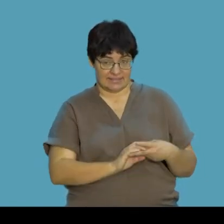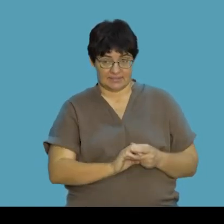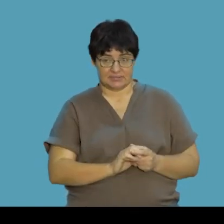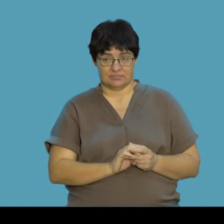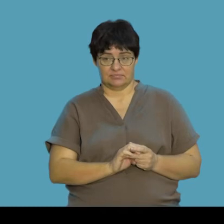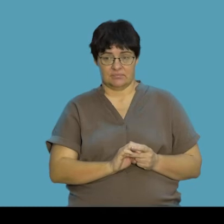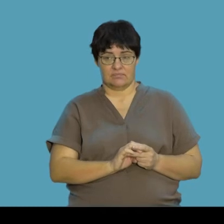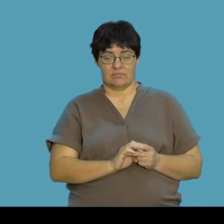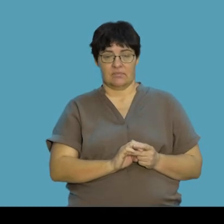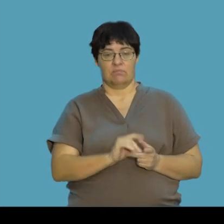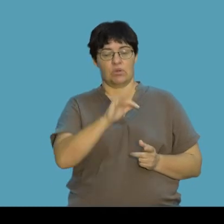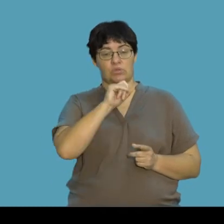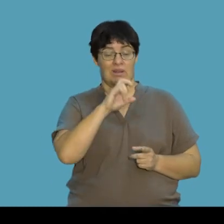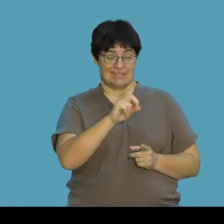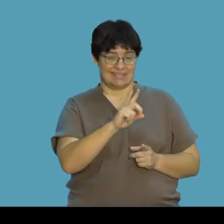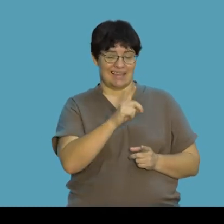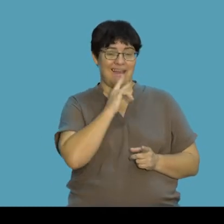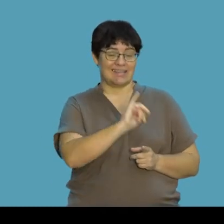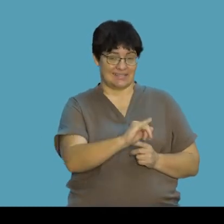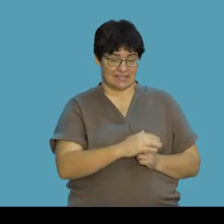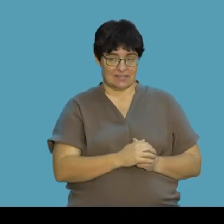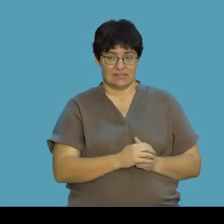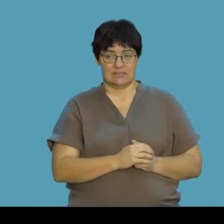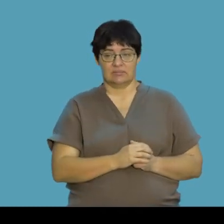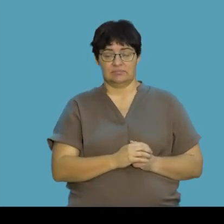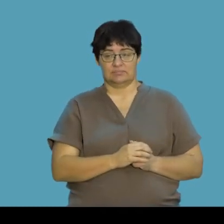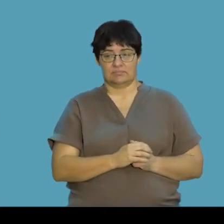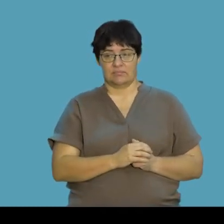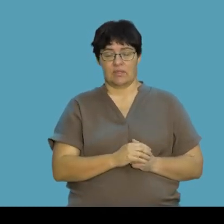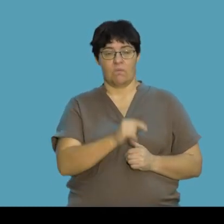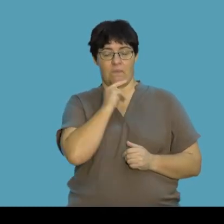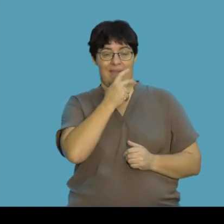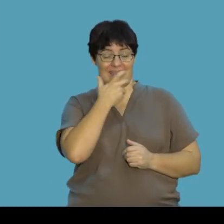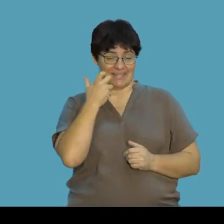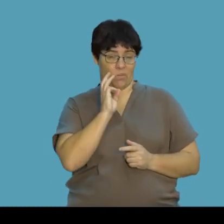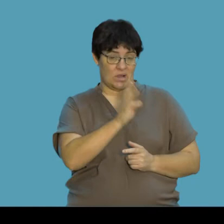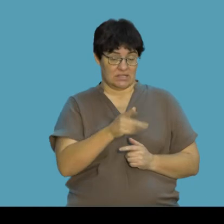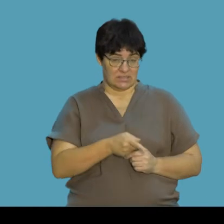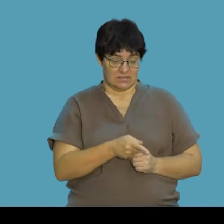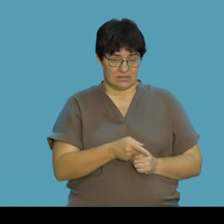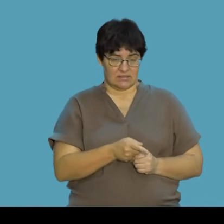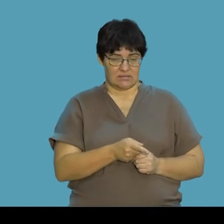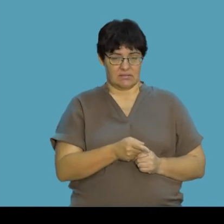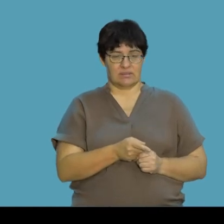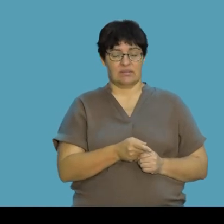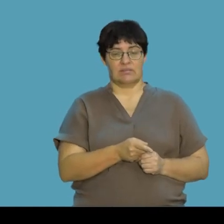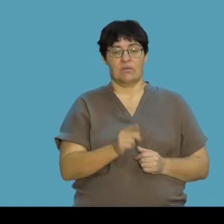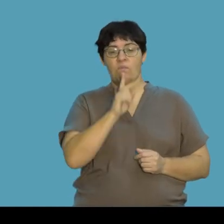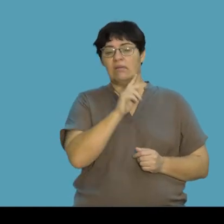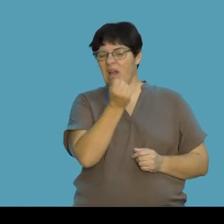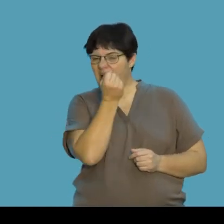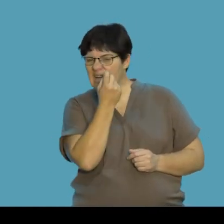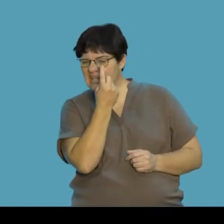case will be in solid form, okay? Take note of that because we'll be heating and we want to try and,